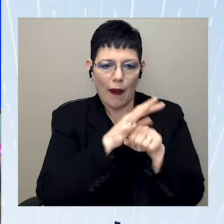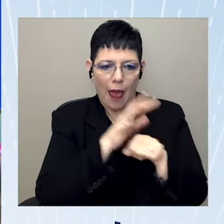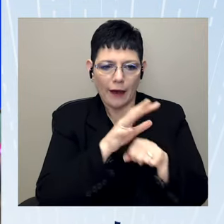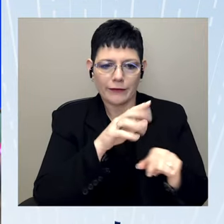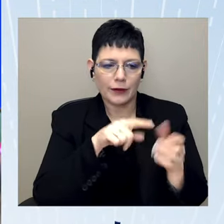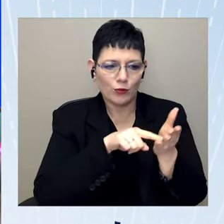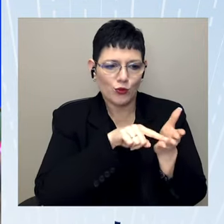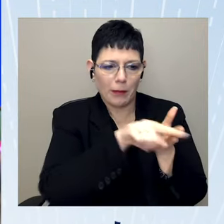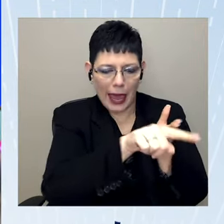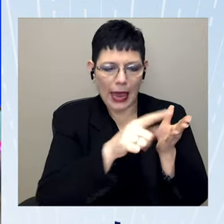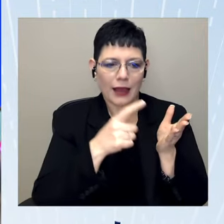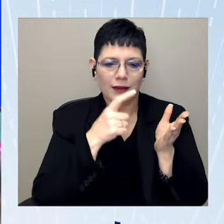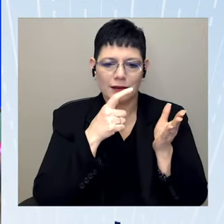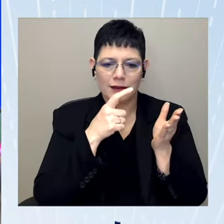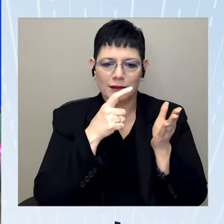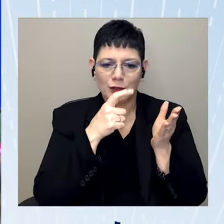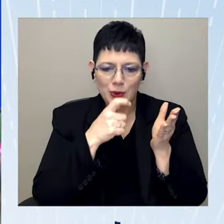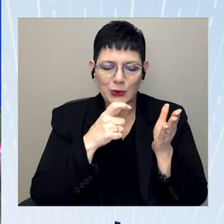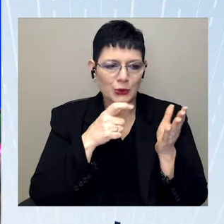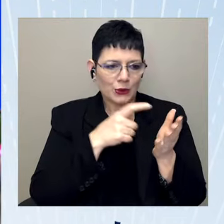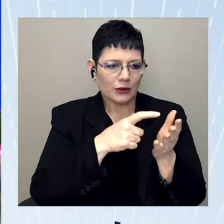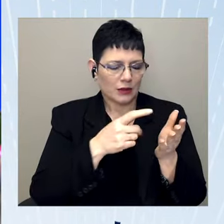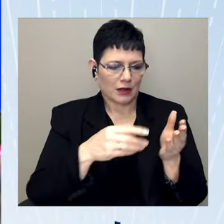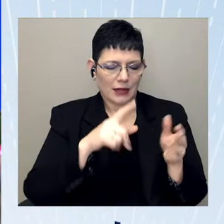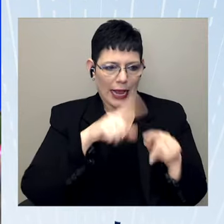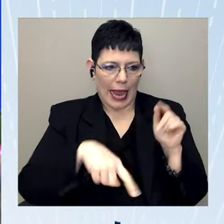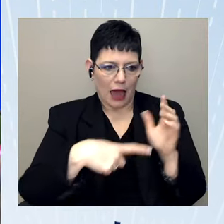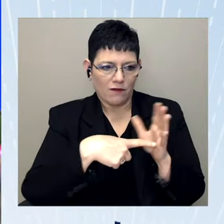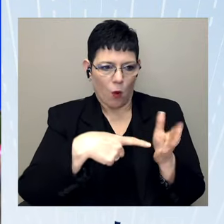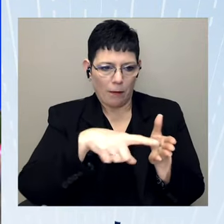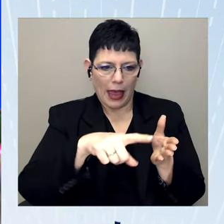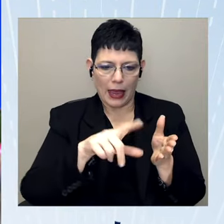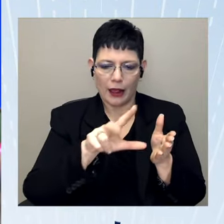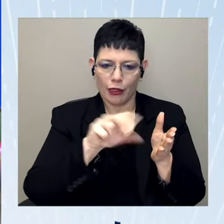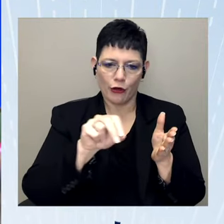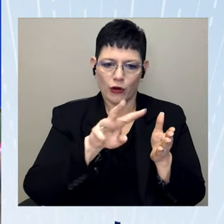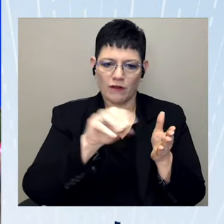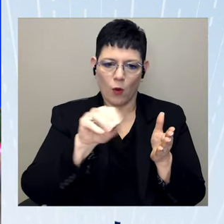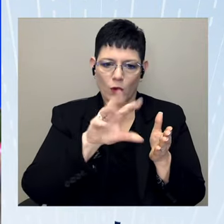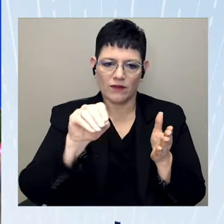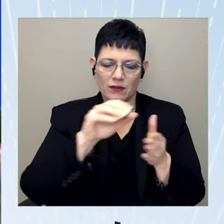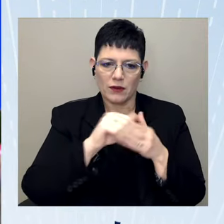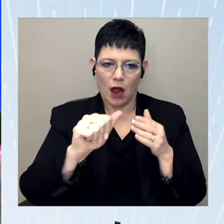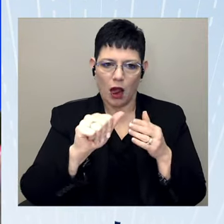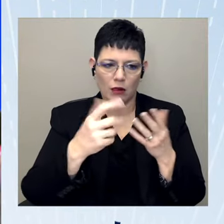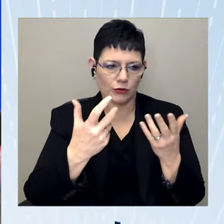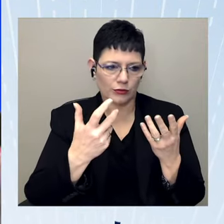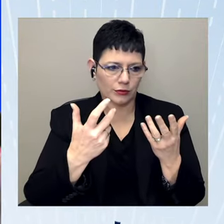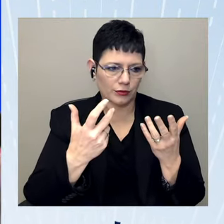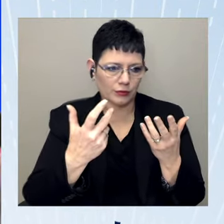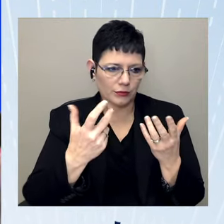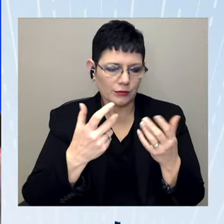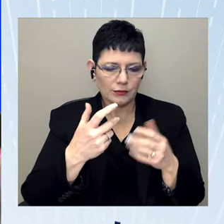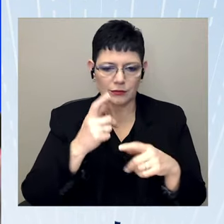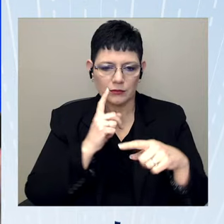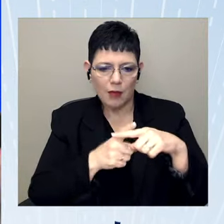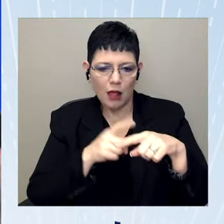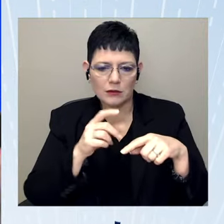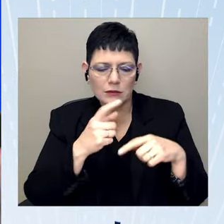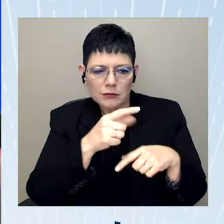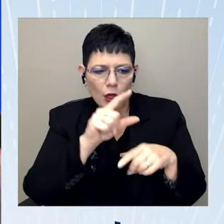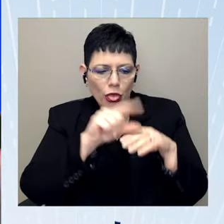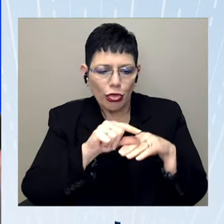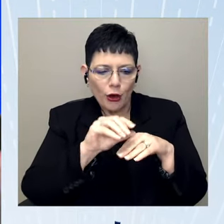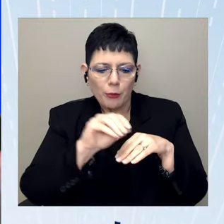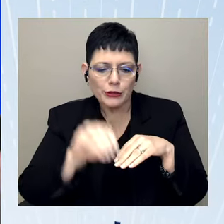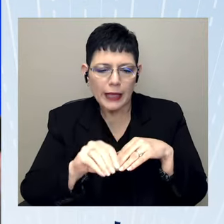provider $25 to $35 to $40 an hour, and the direct care worker gets a percentage of it. So I am so thankful for